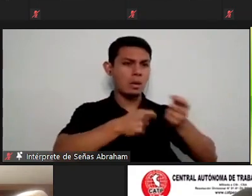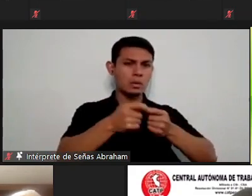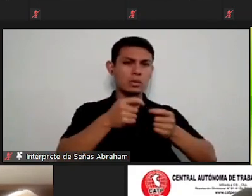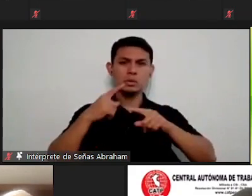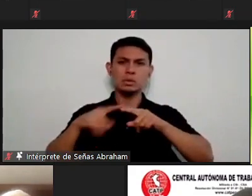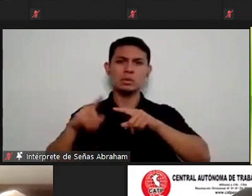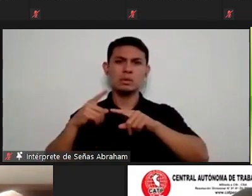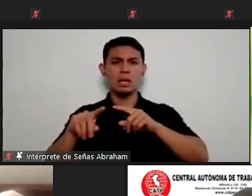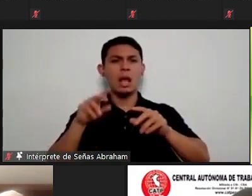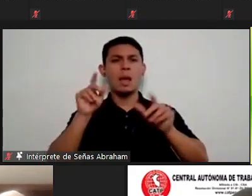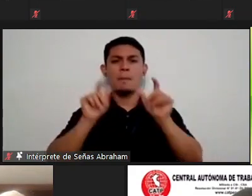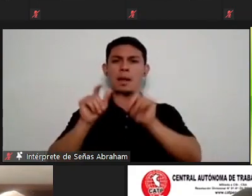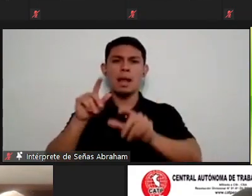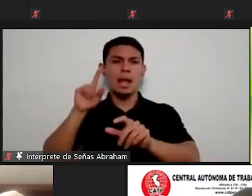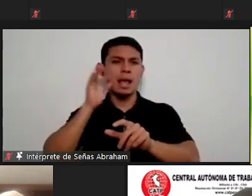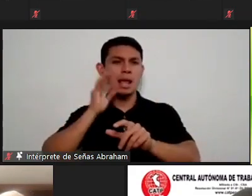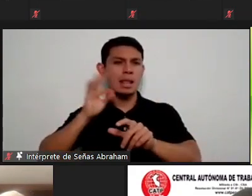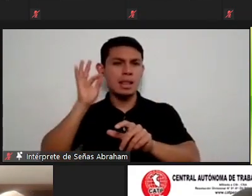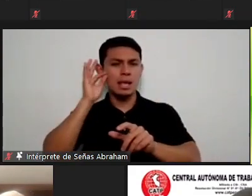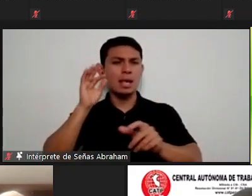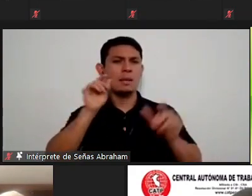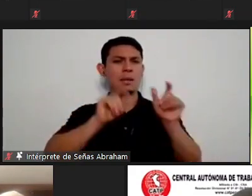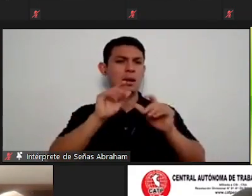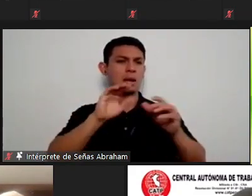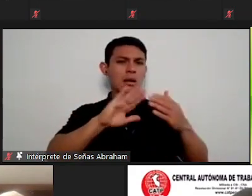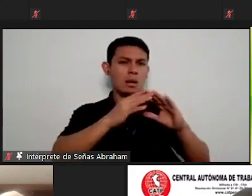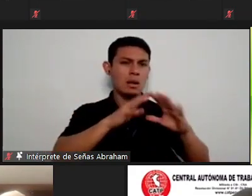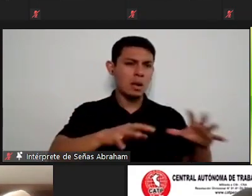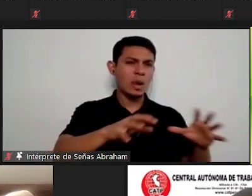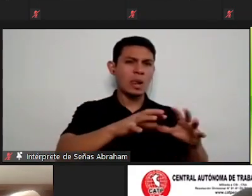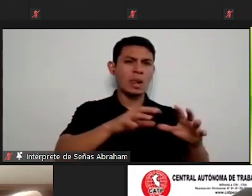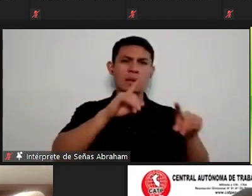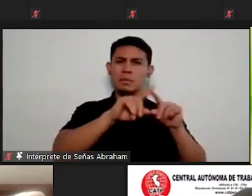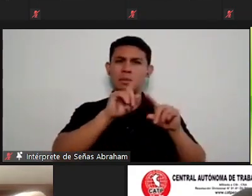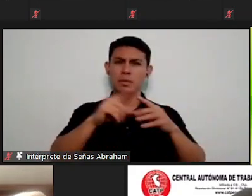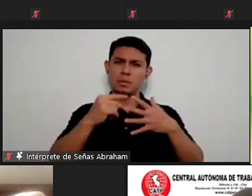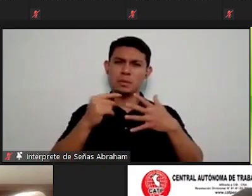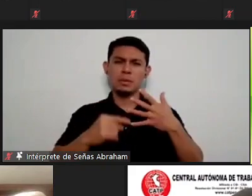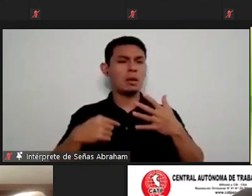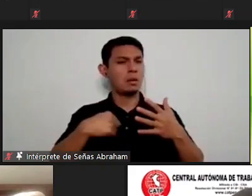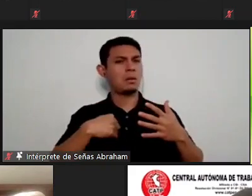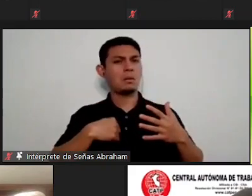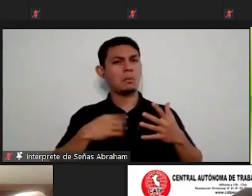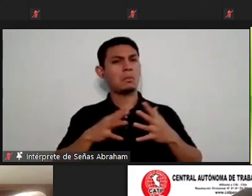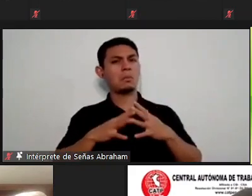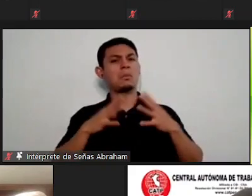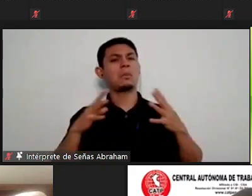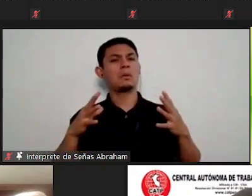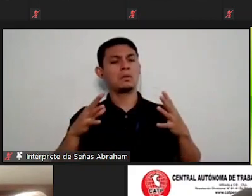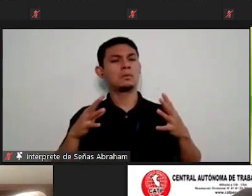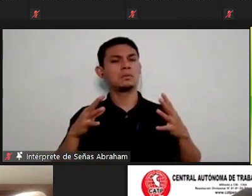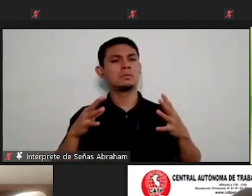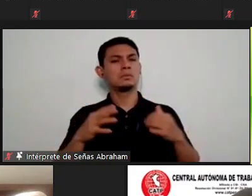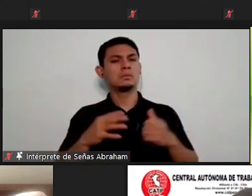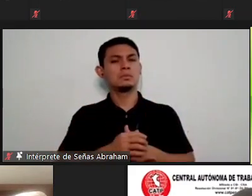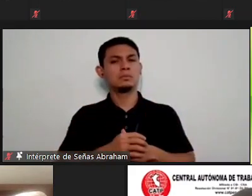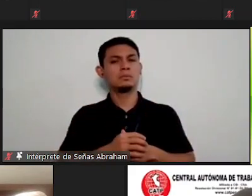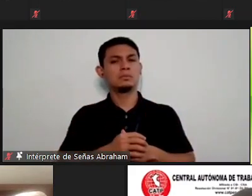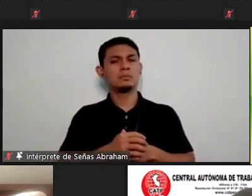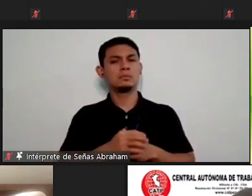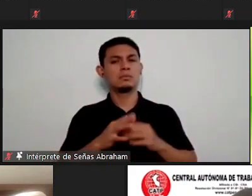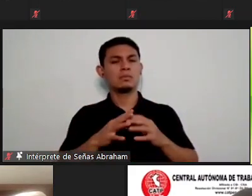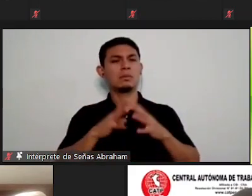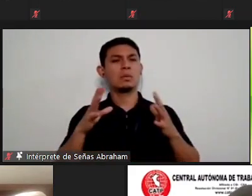and i'm really really pleased to see that the ilo has been able to play a role in providing support to all these important